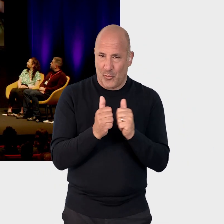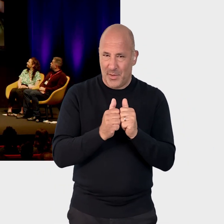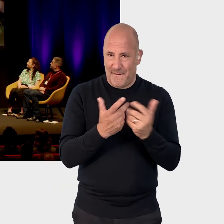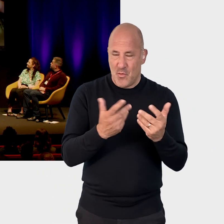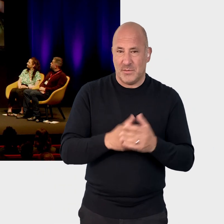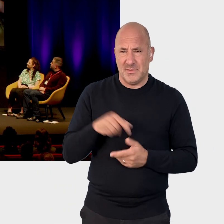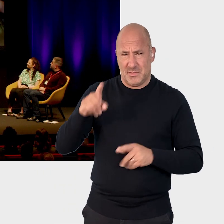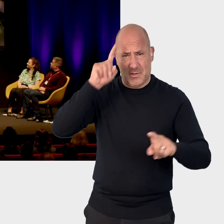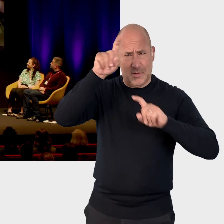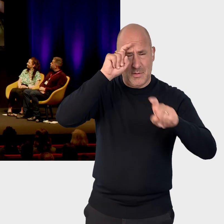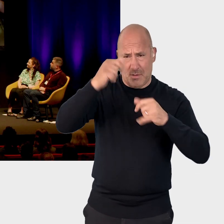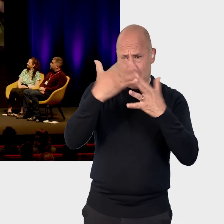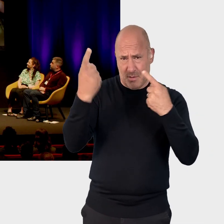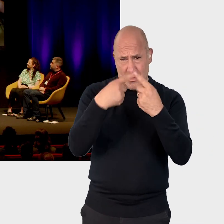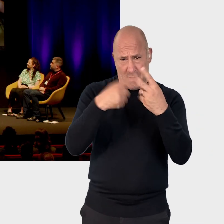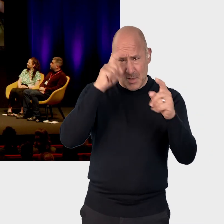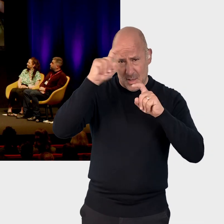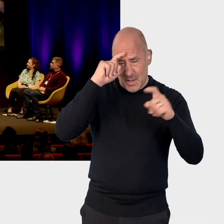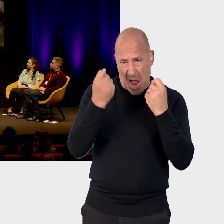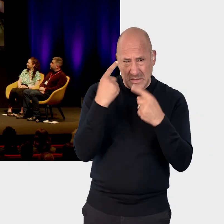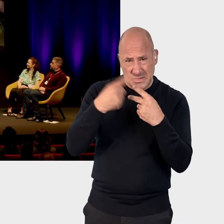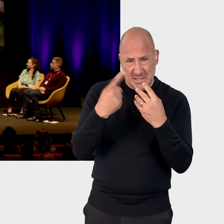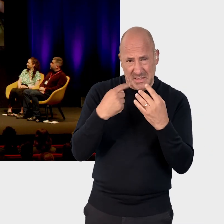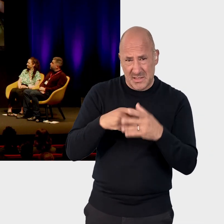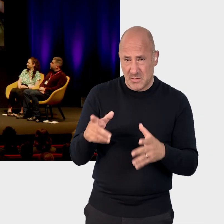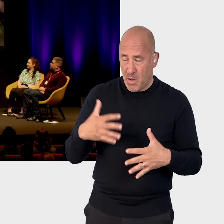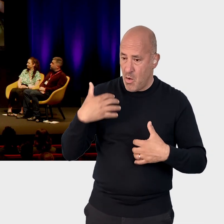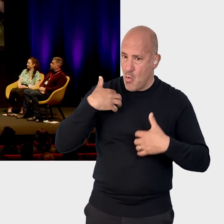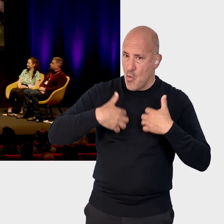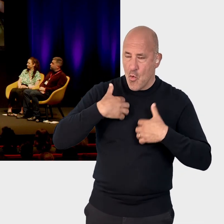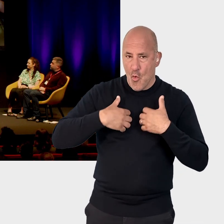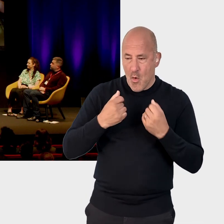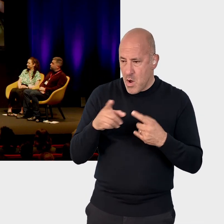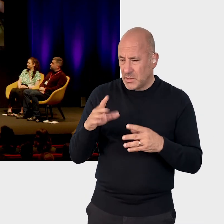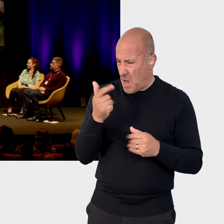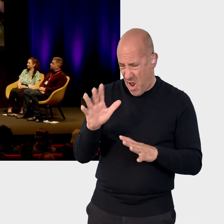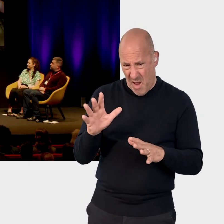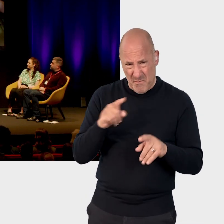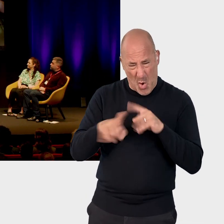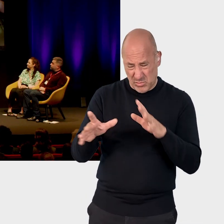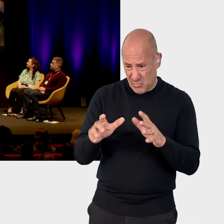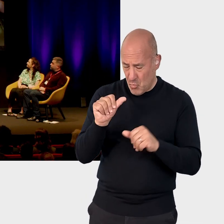And not to criticise Beth, I'm sure you'll agree that they came up with many